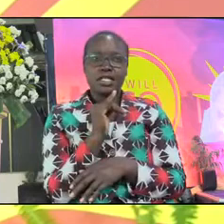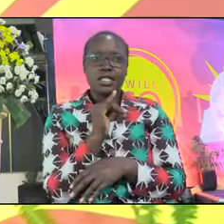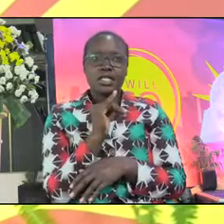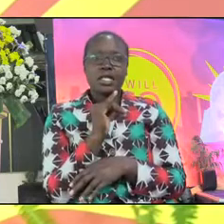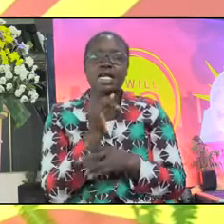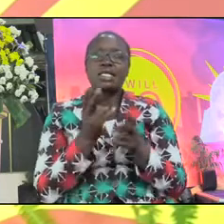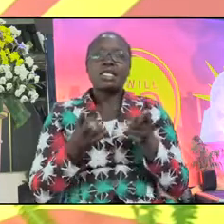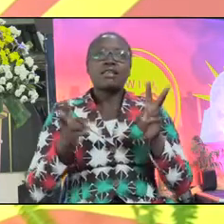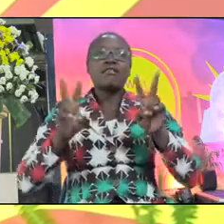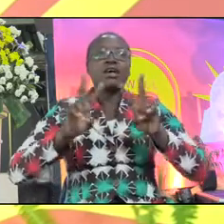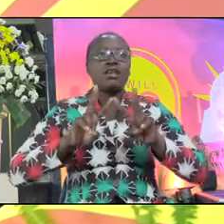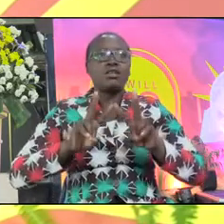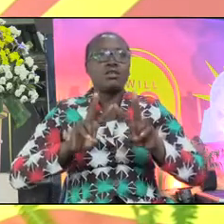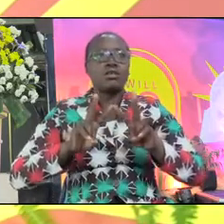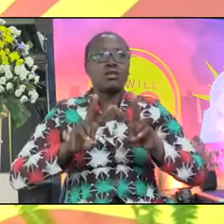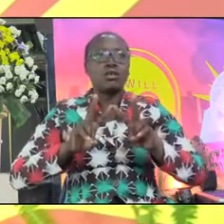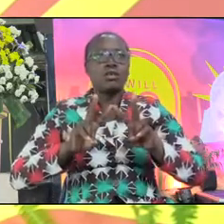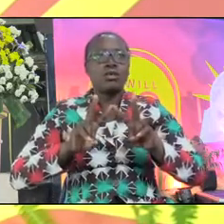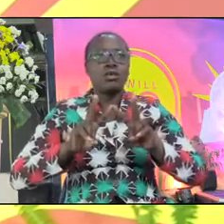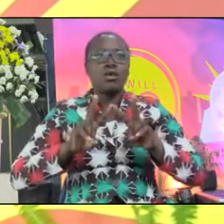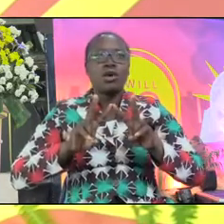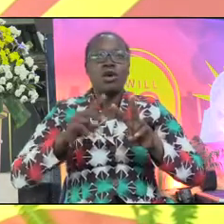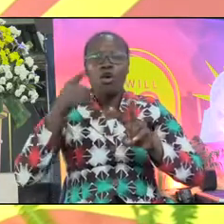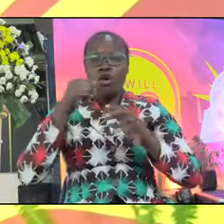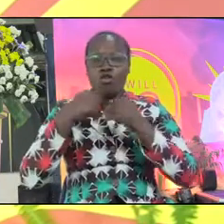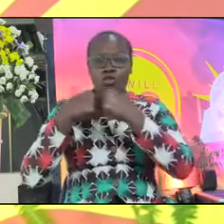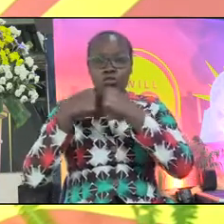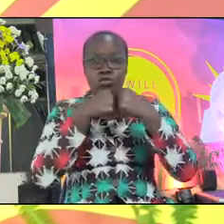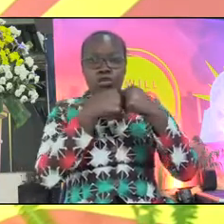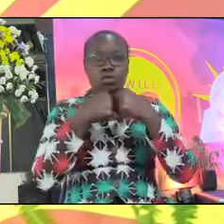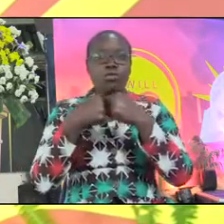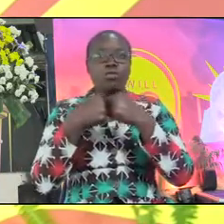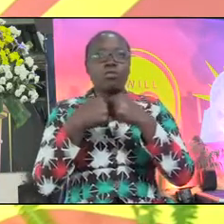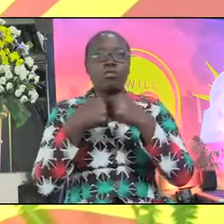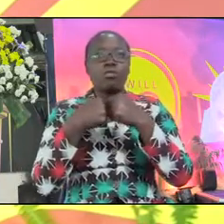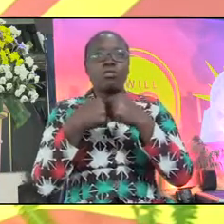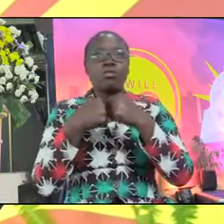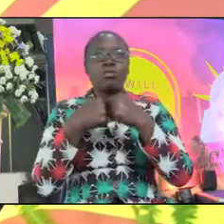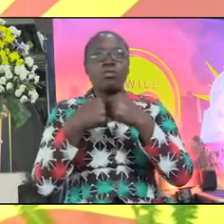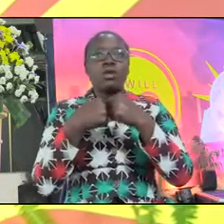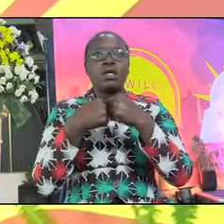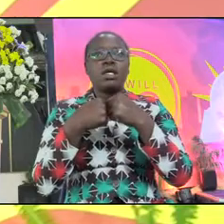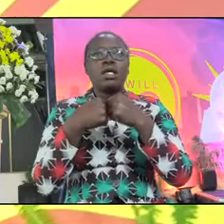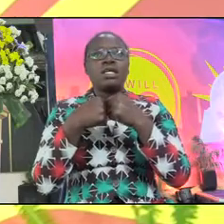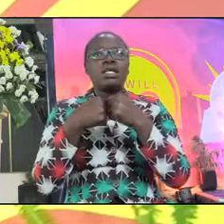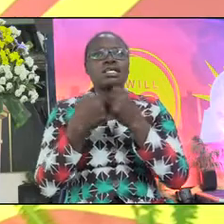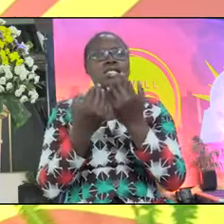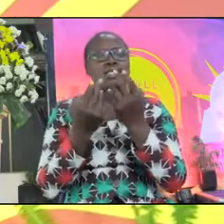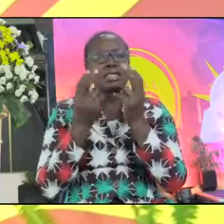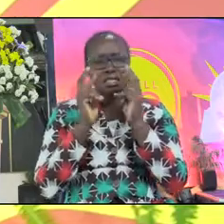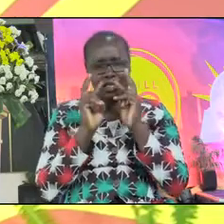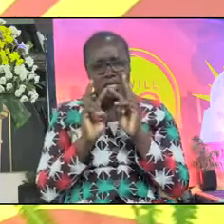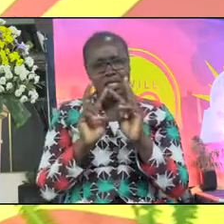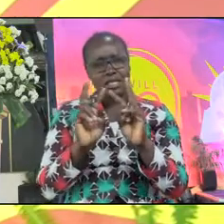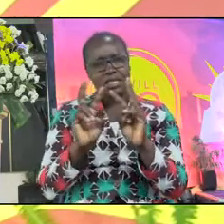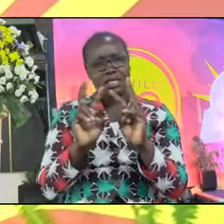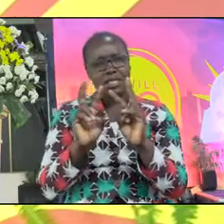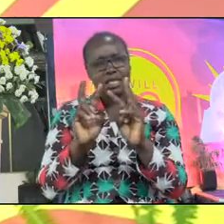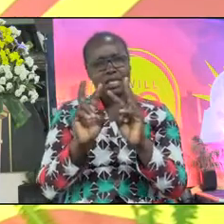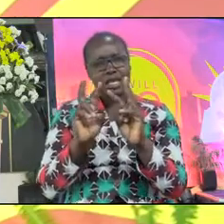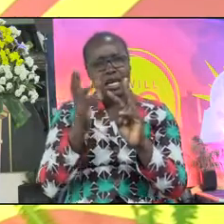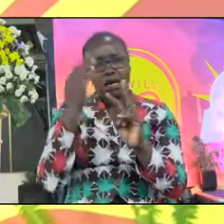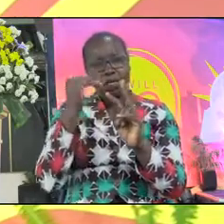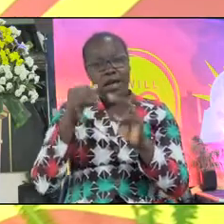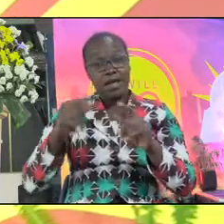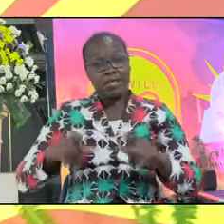that the value of your storm is deemed by